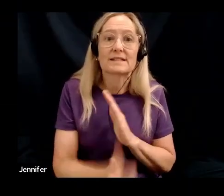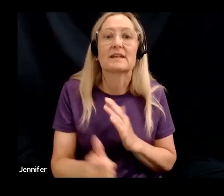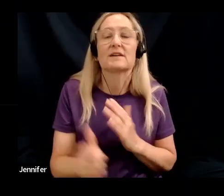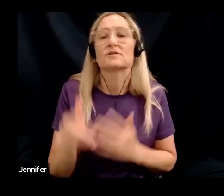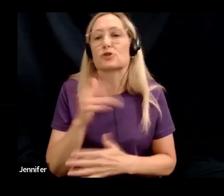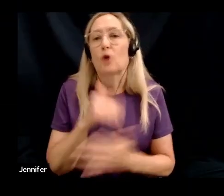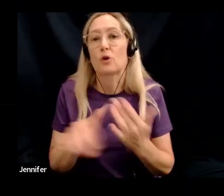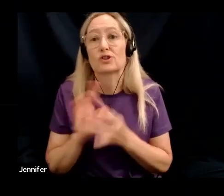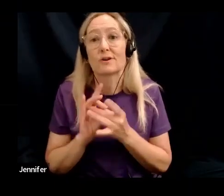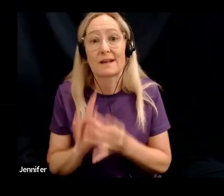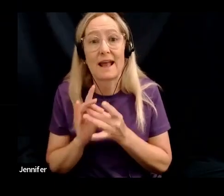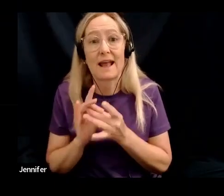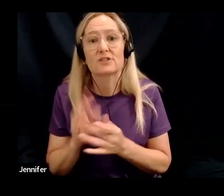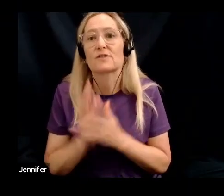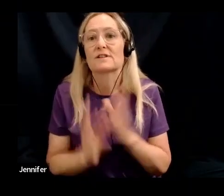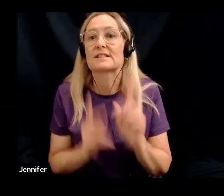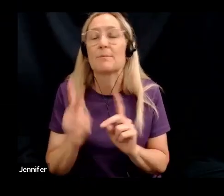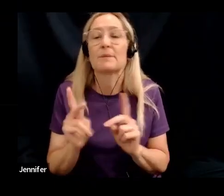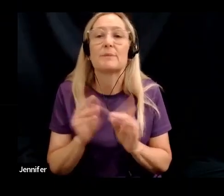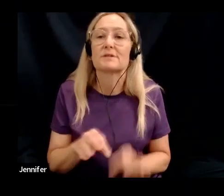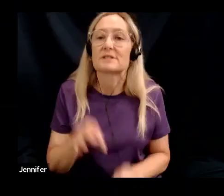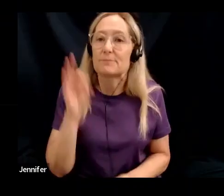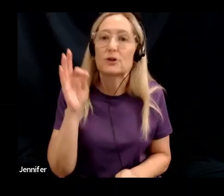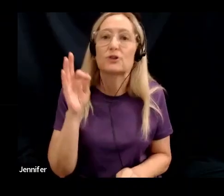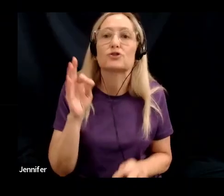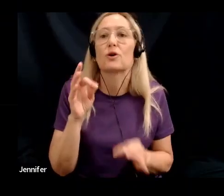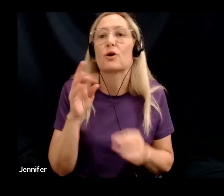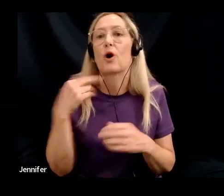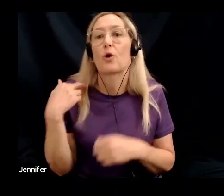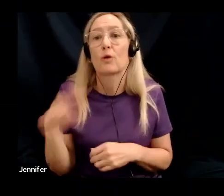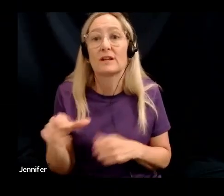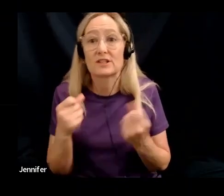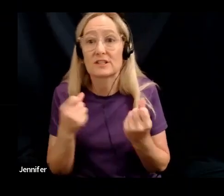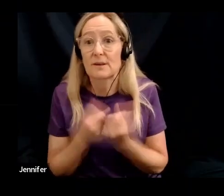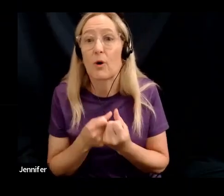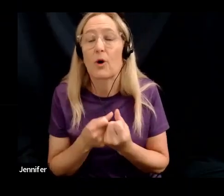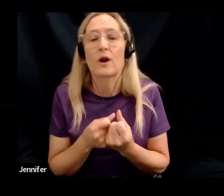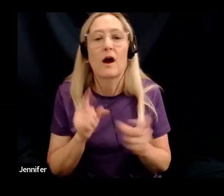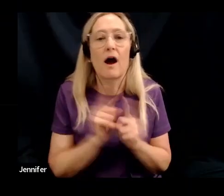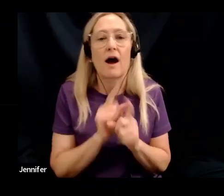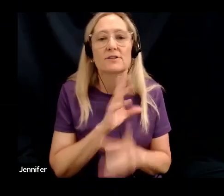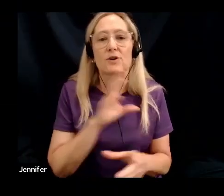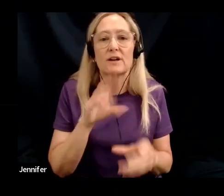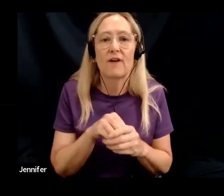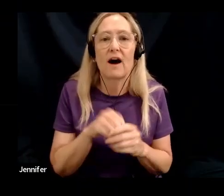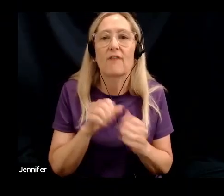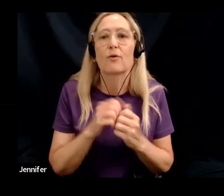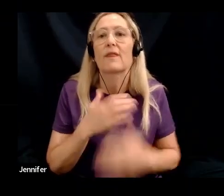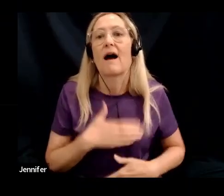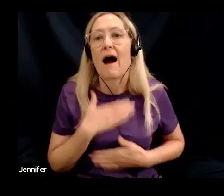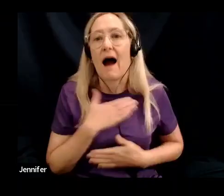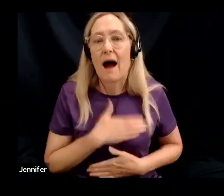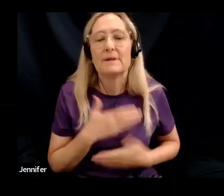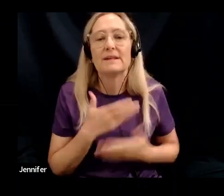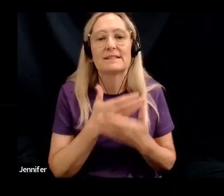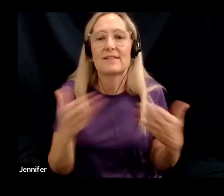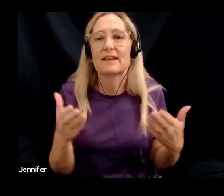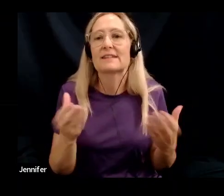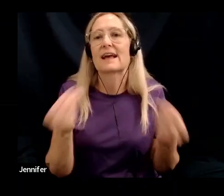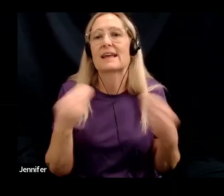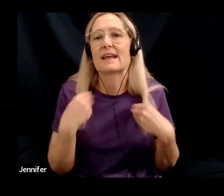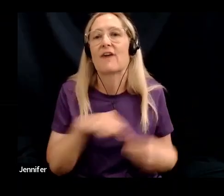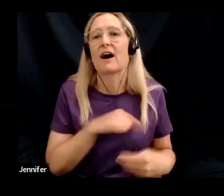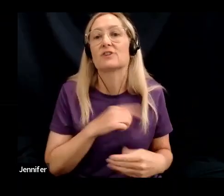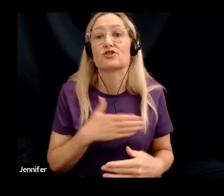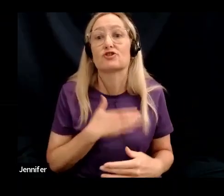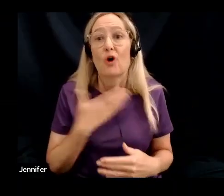connection. For some people, it might be spiritual or religious support, and then also engaging in hobbies or things that bring us joy. So